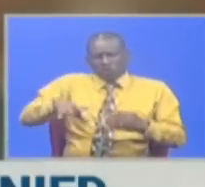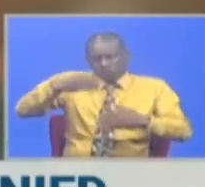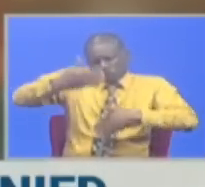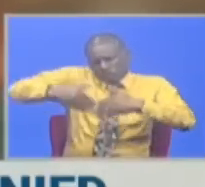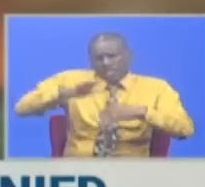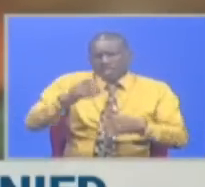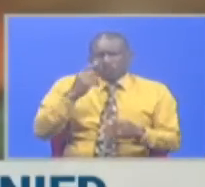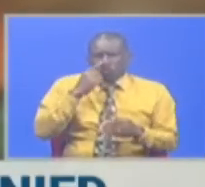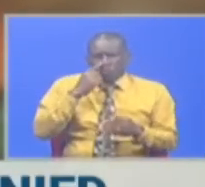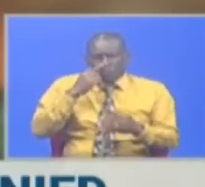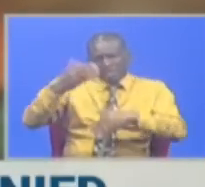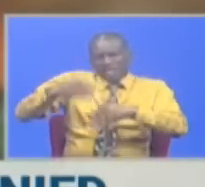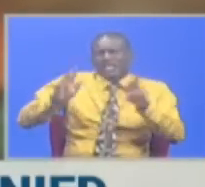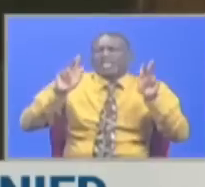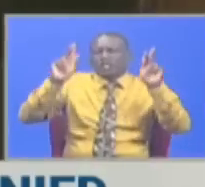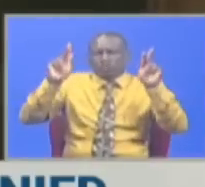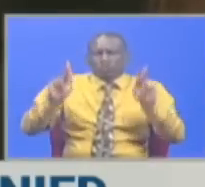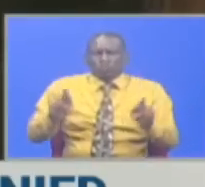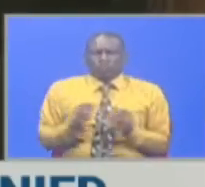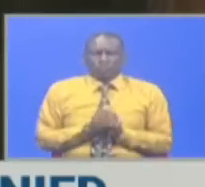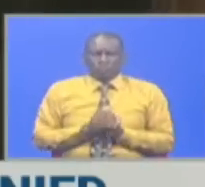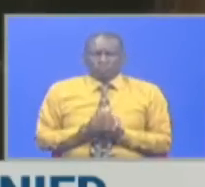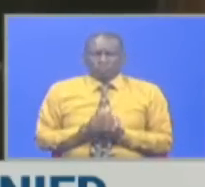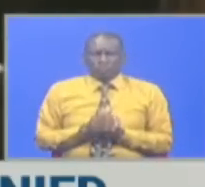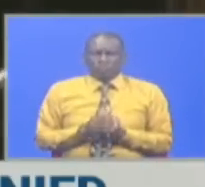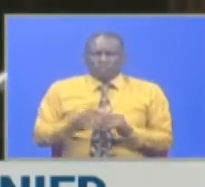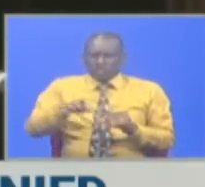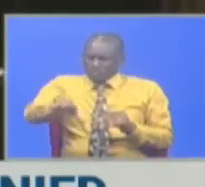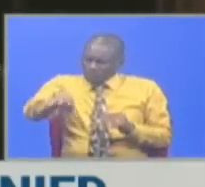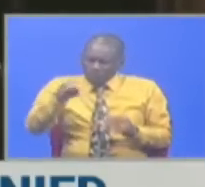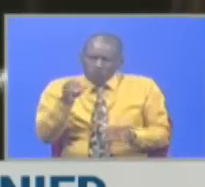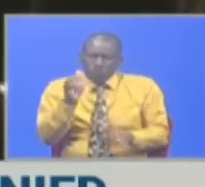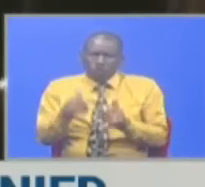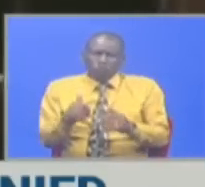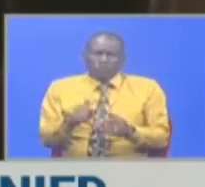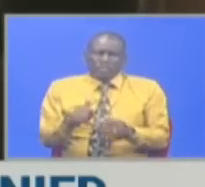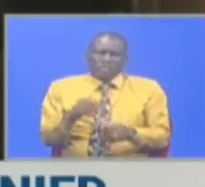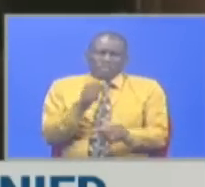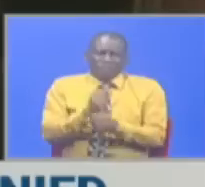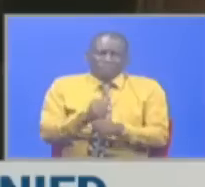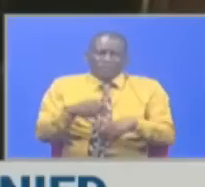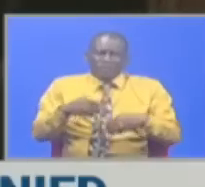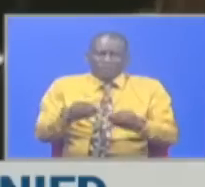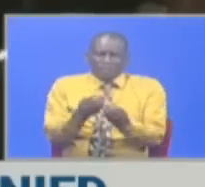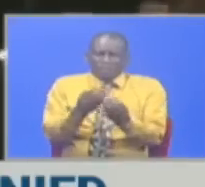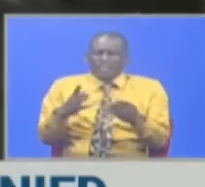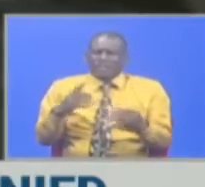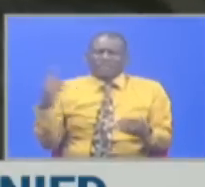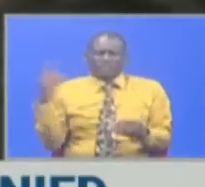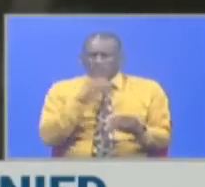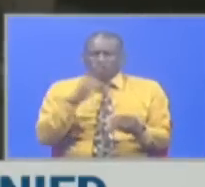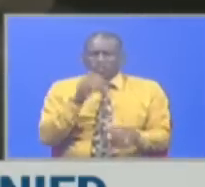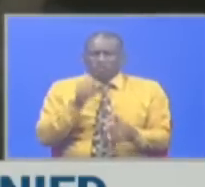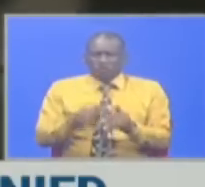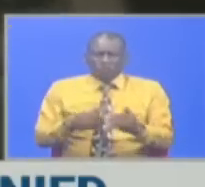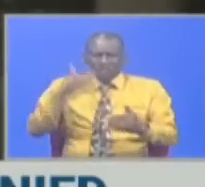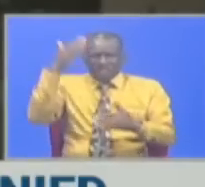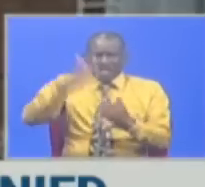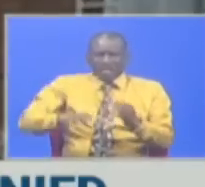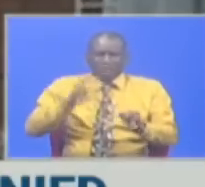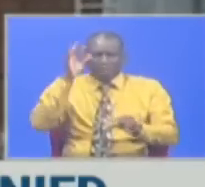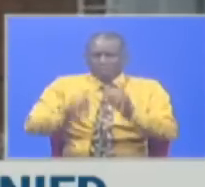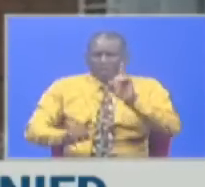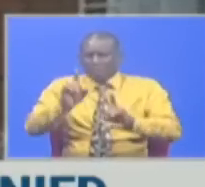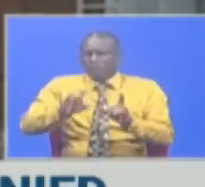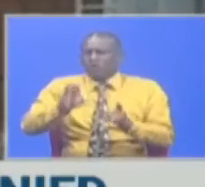the outskirts of Kisumu. A discovery that sparked off an orgy of violence that culminated in the torching of Michael